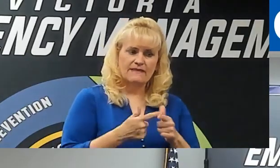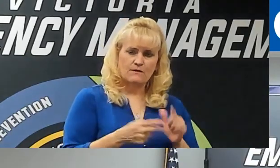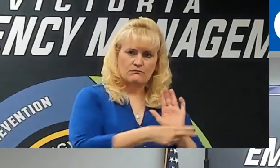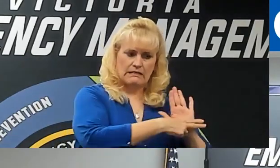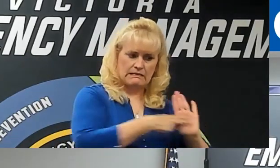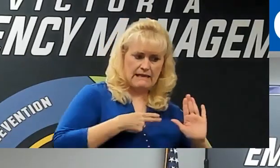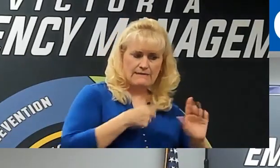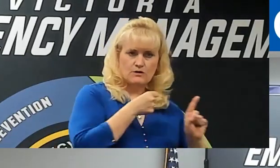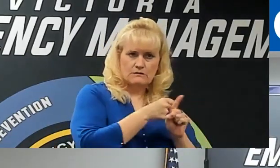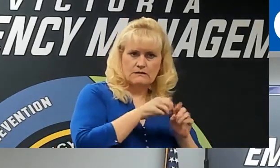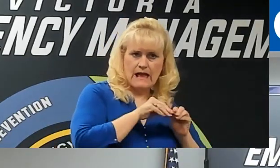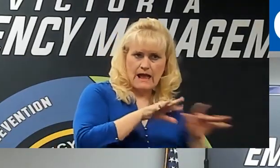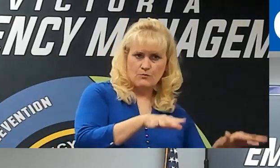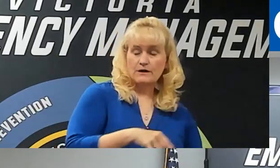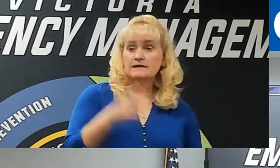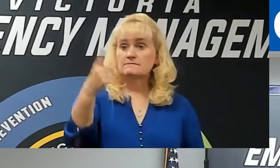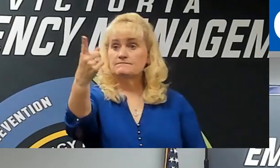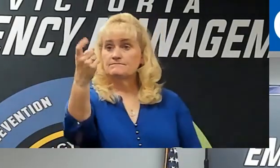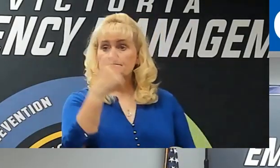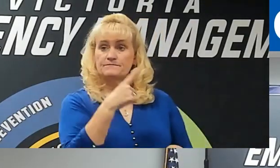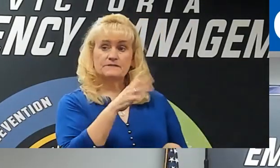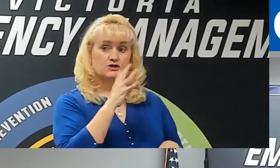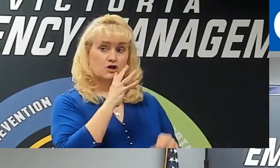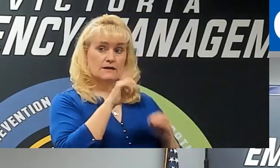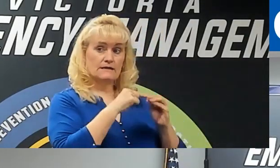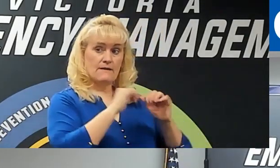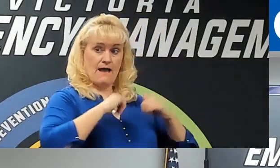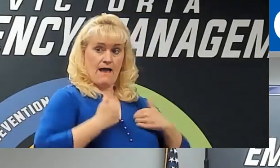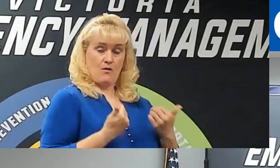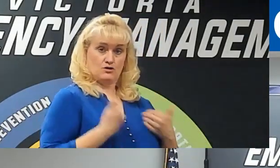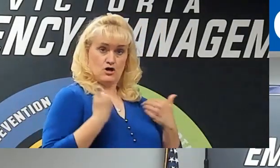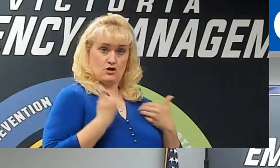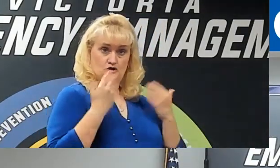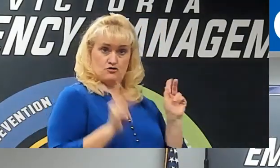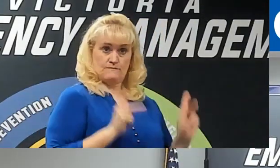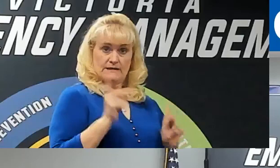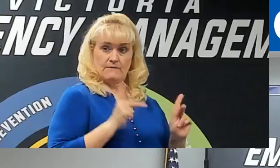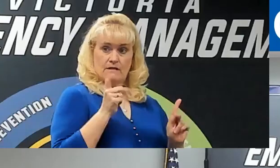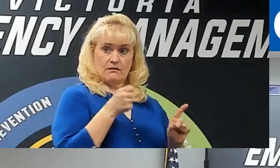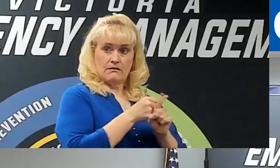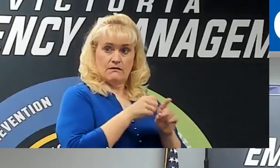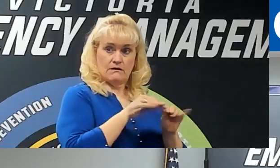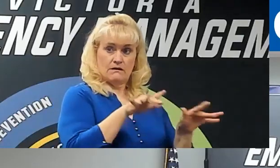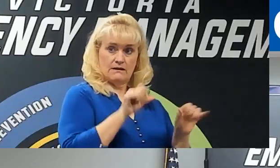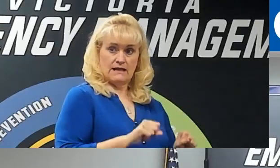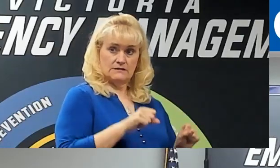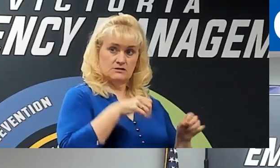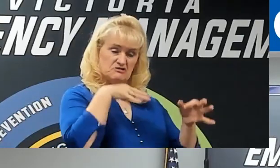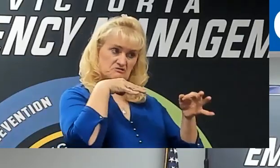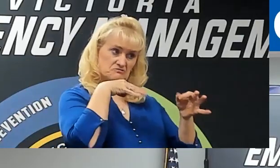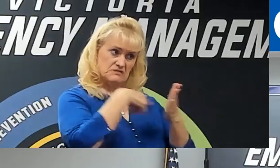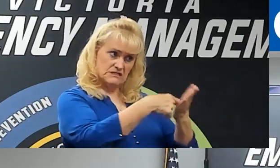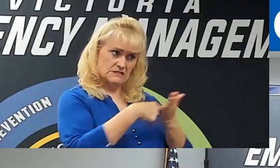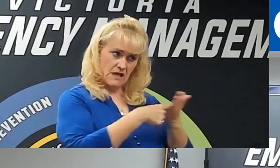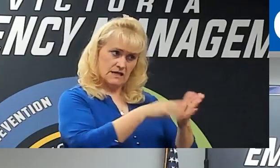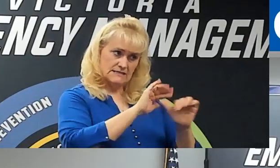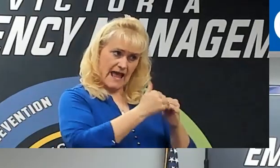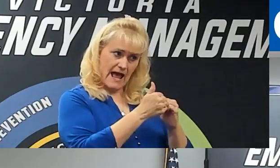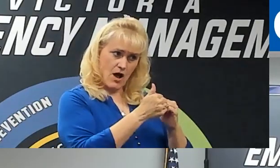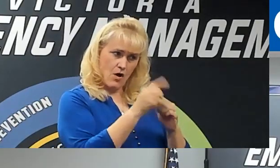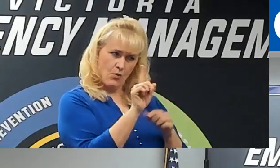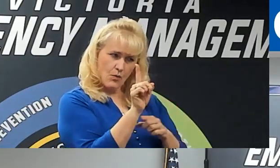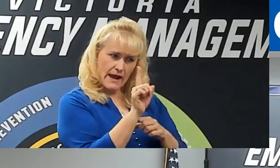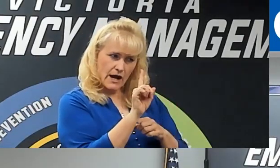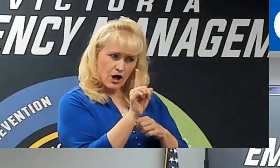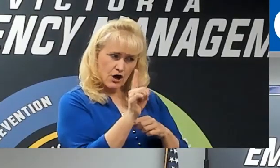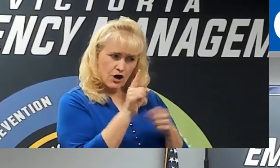David, you were talking about how the virus is reaching younger people. Is there a way you can talk about demographically how that's working, like